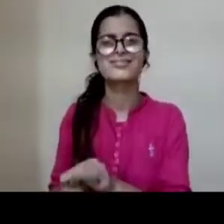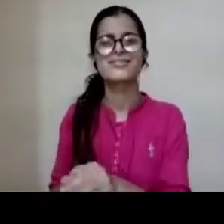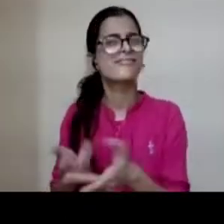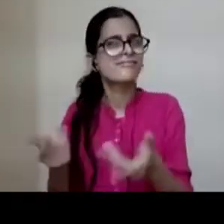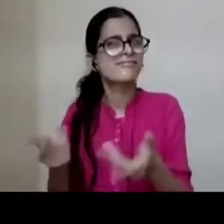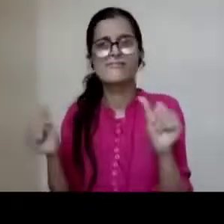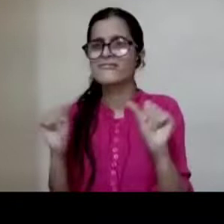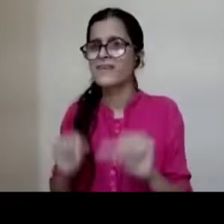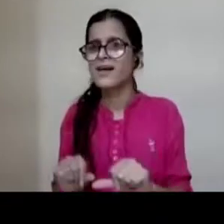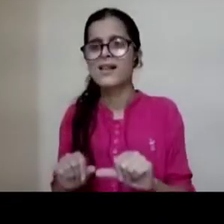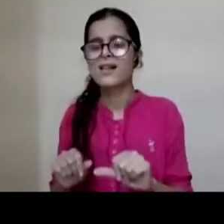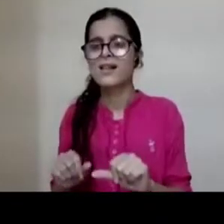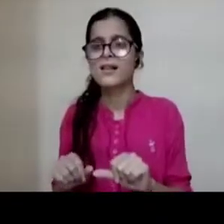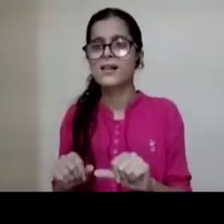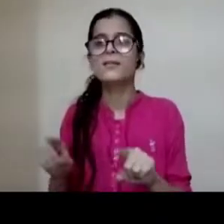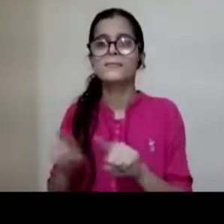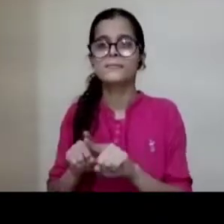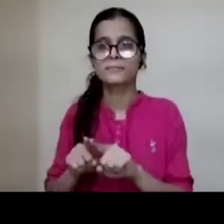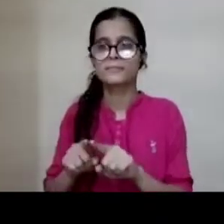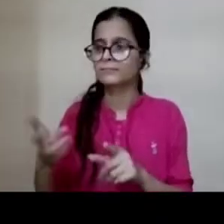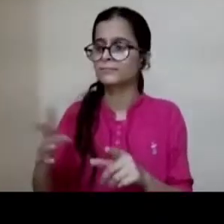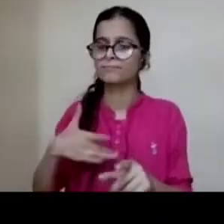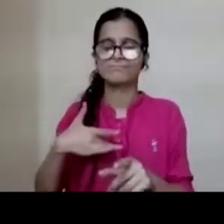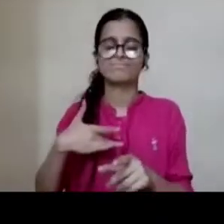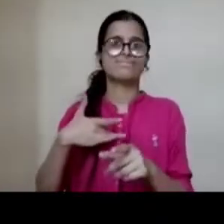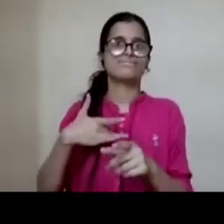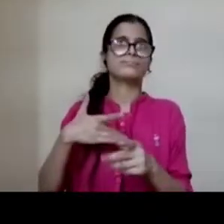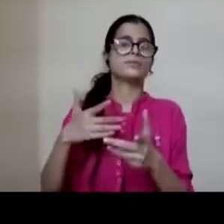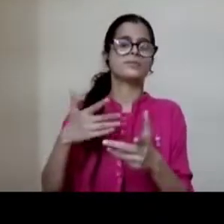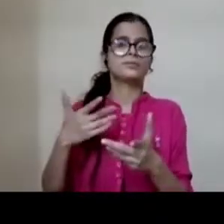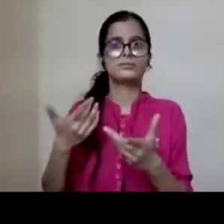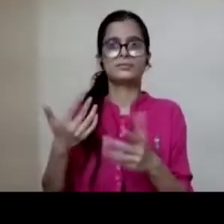that people need to be possessing for inclusion.